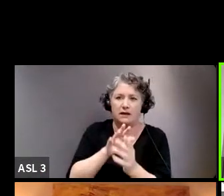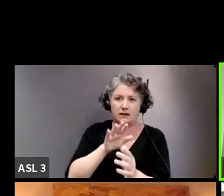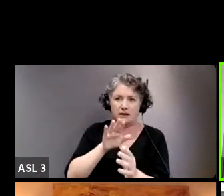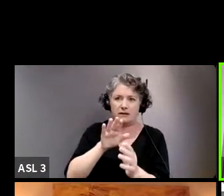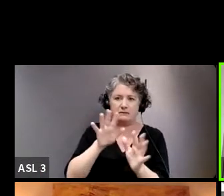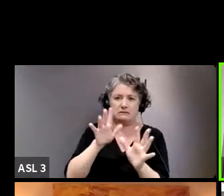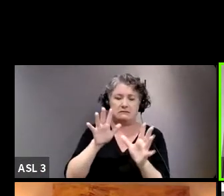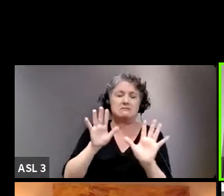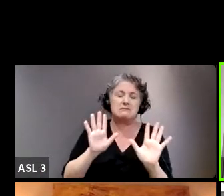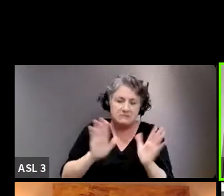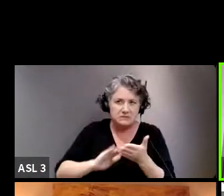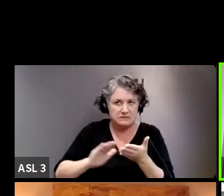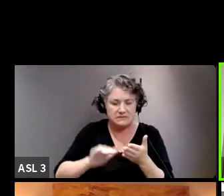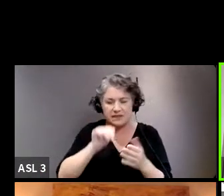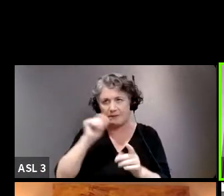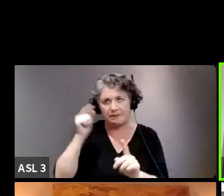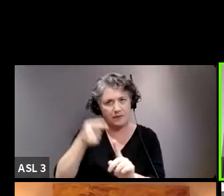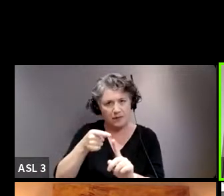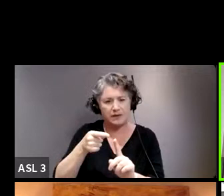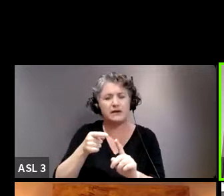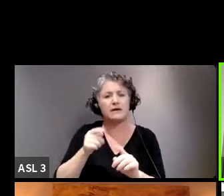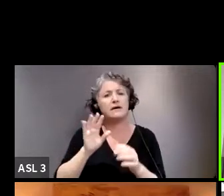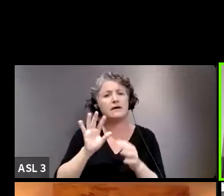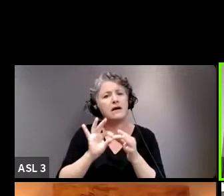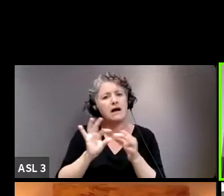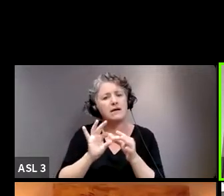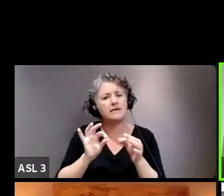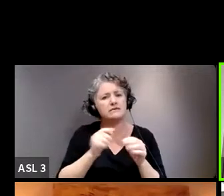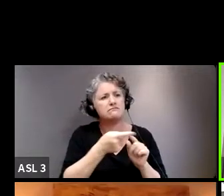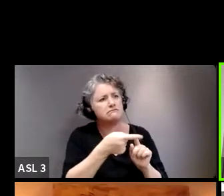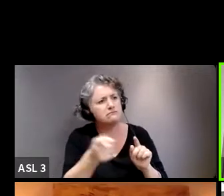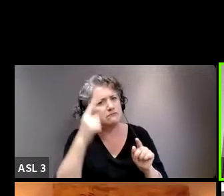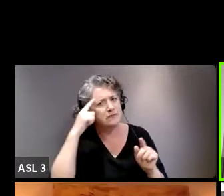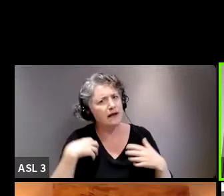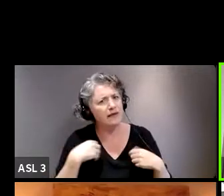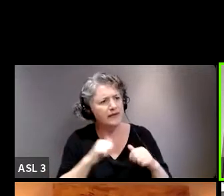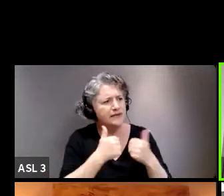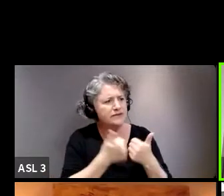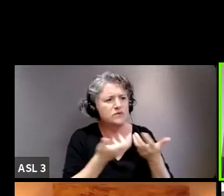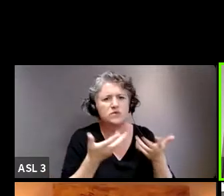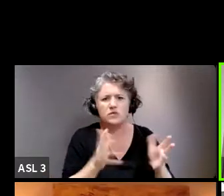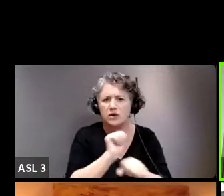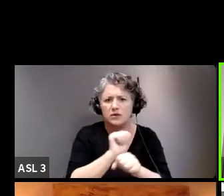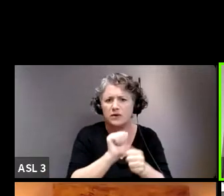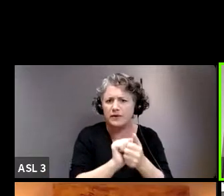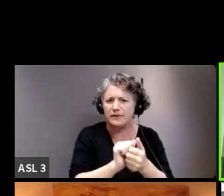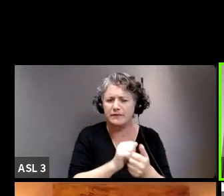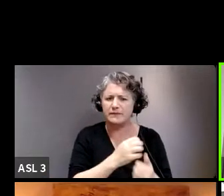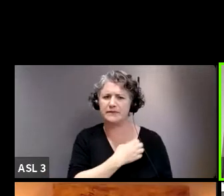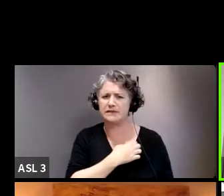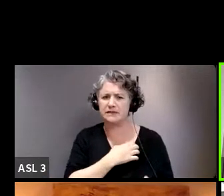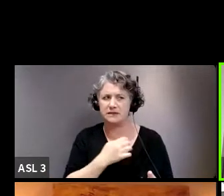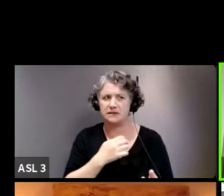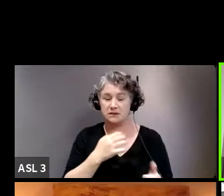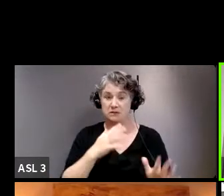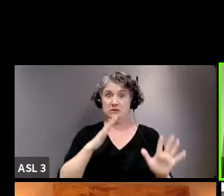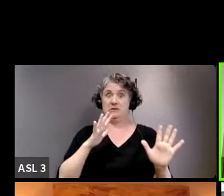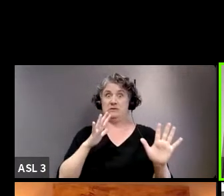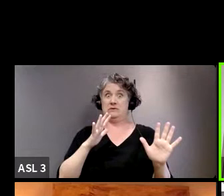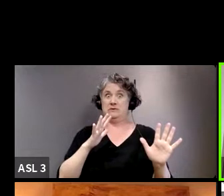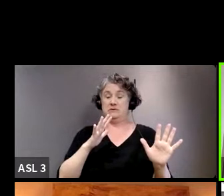maybe i just your comment that groups don't want to work with the police just just you know